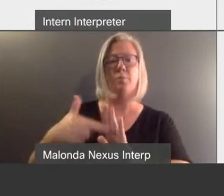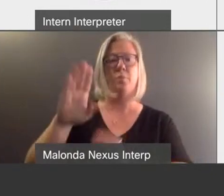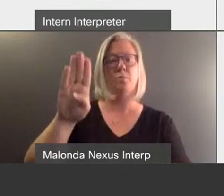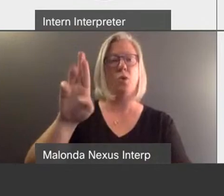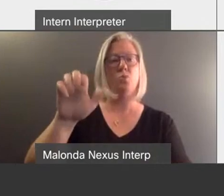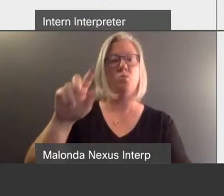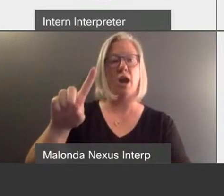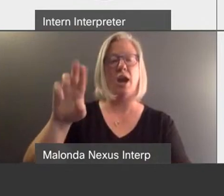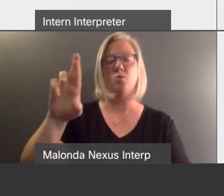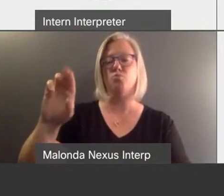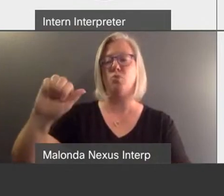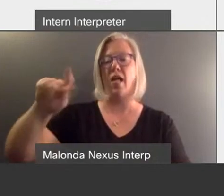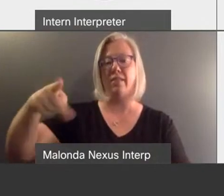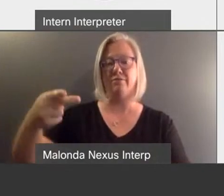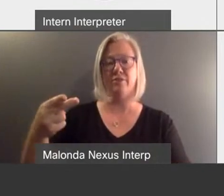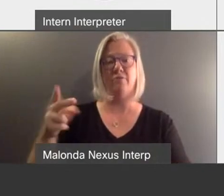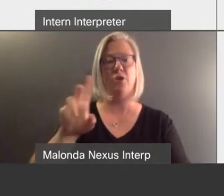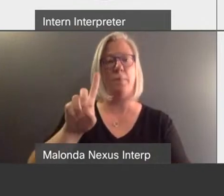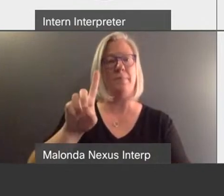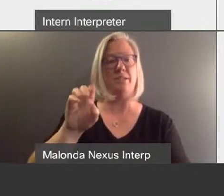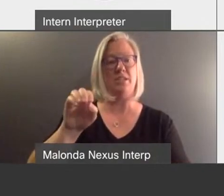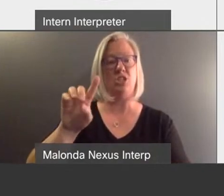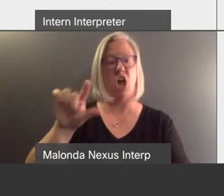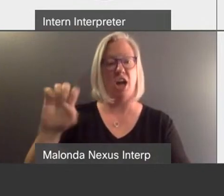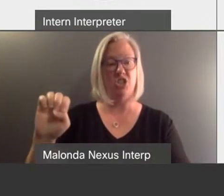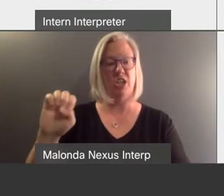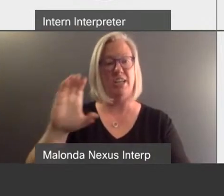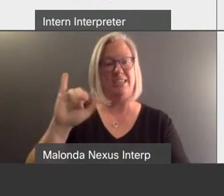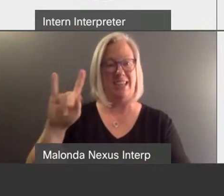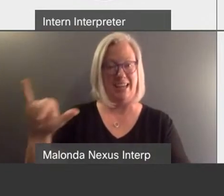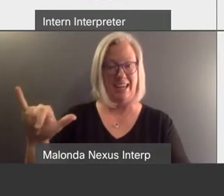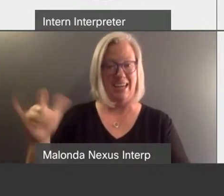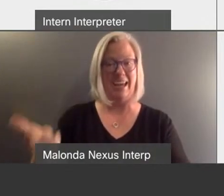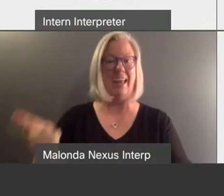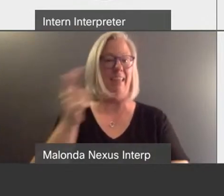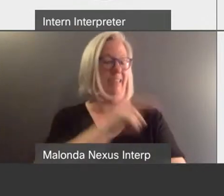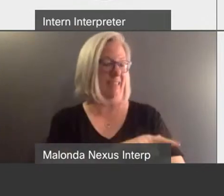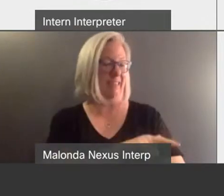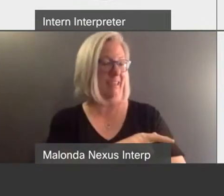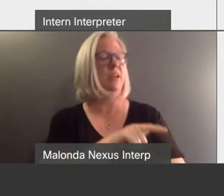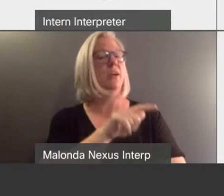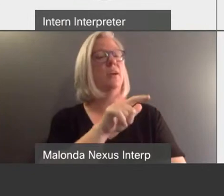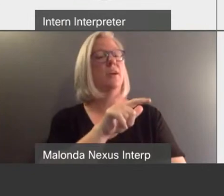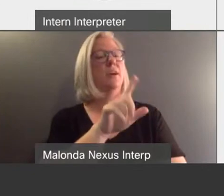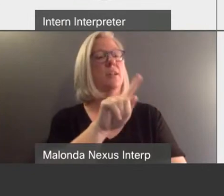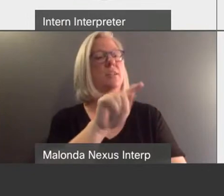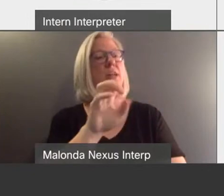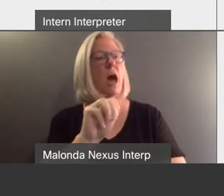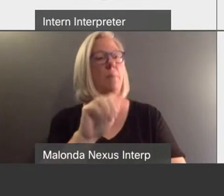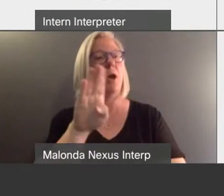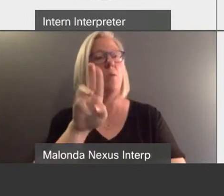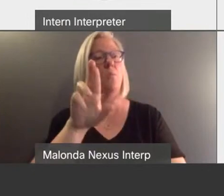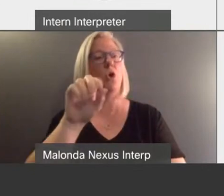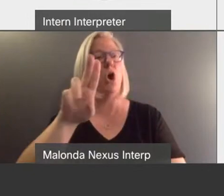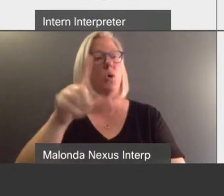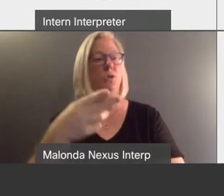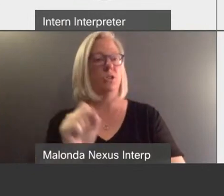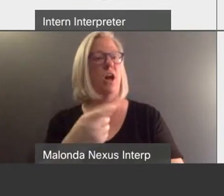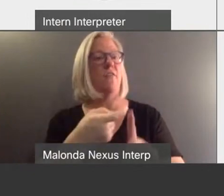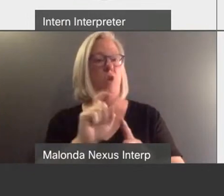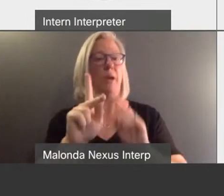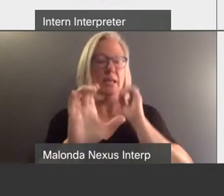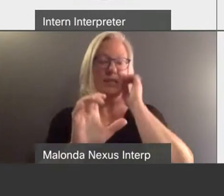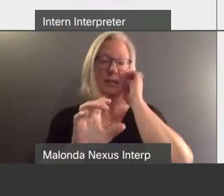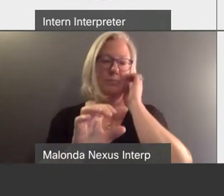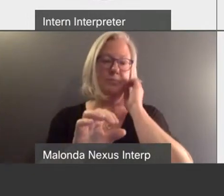Dodge City. And then to his right is Redistricting Ranking Member, Representative Tom Burroughs from Kansas City.